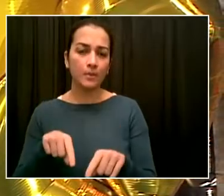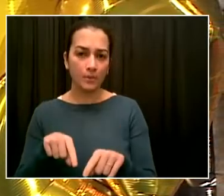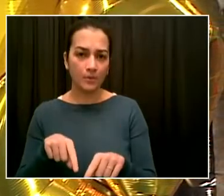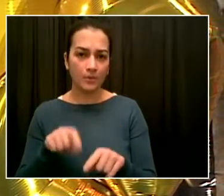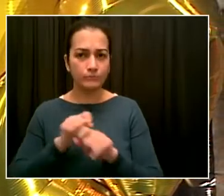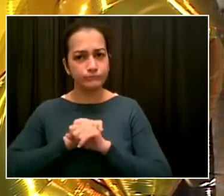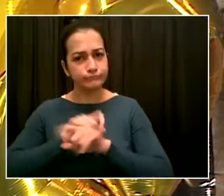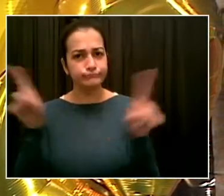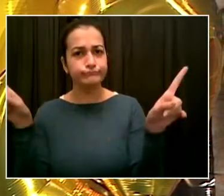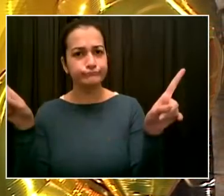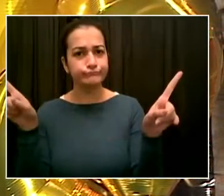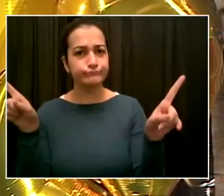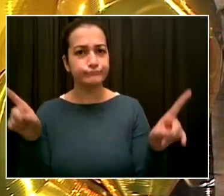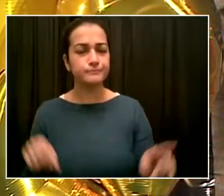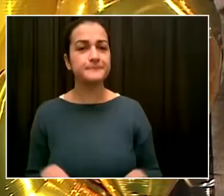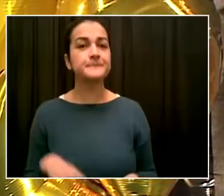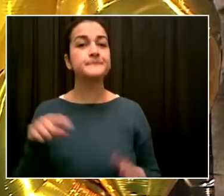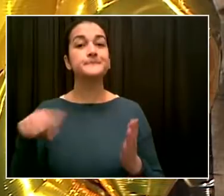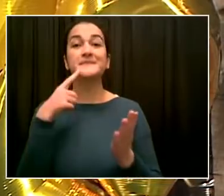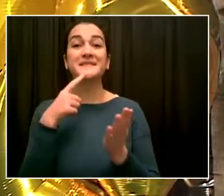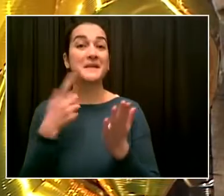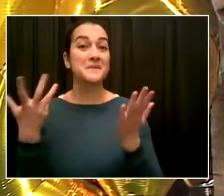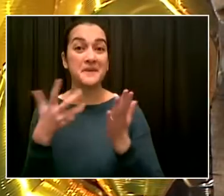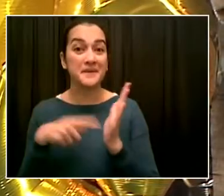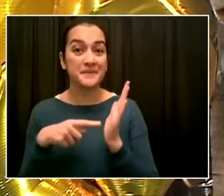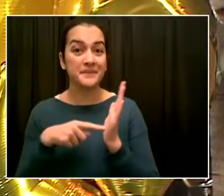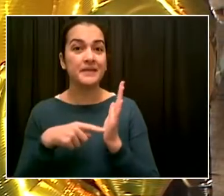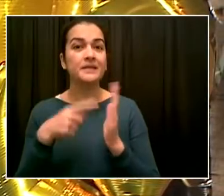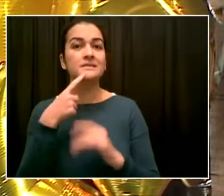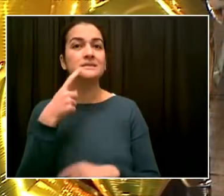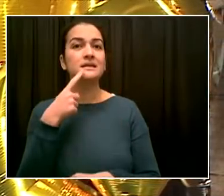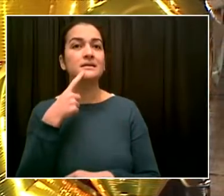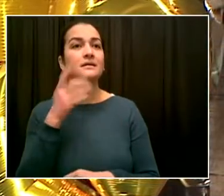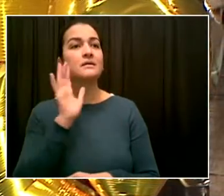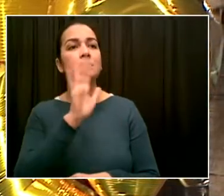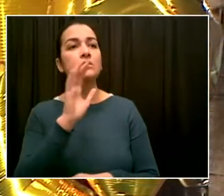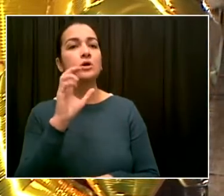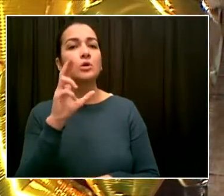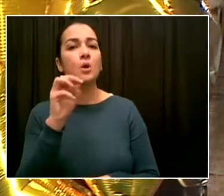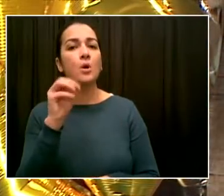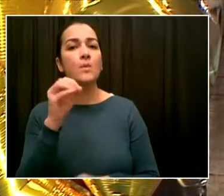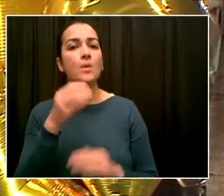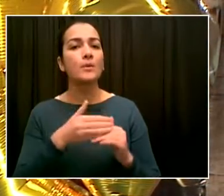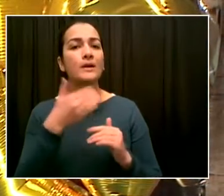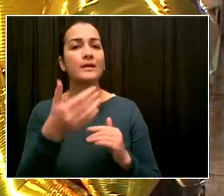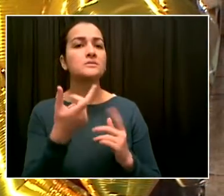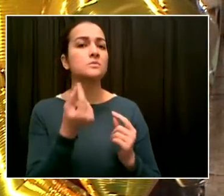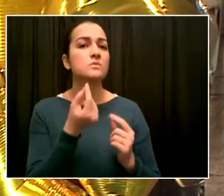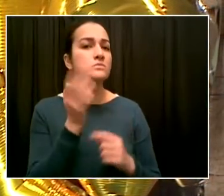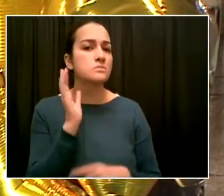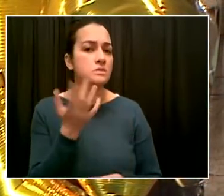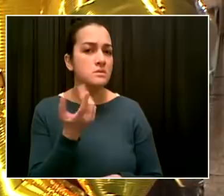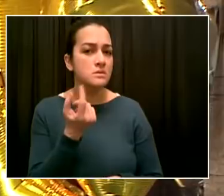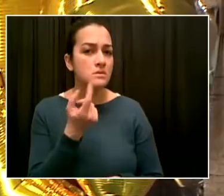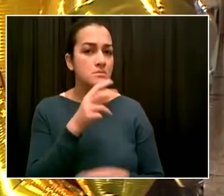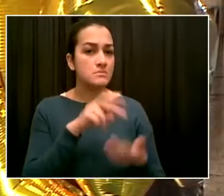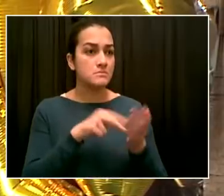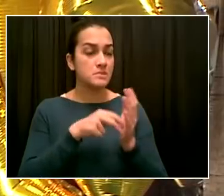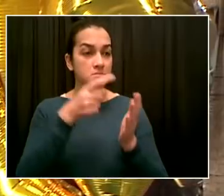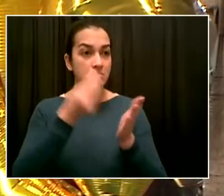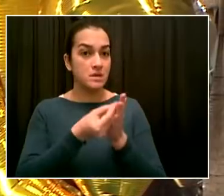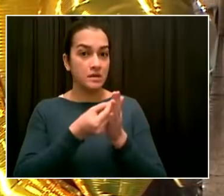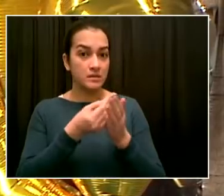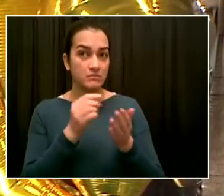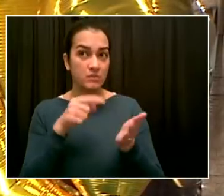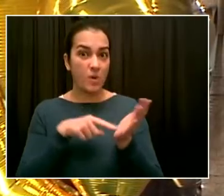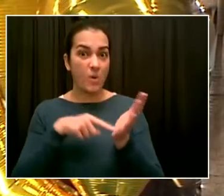next? Should he have to, repay taxpayer for the use of his employees who worked on the book?